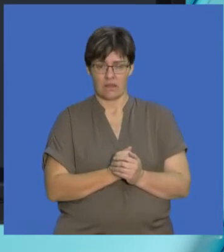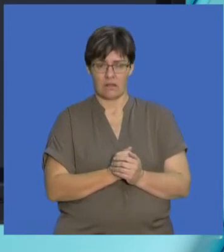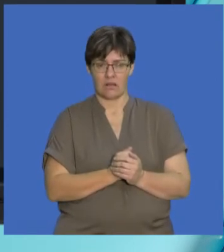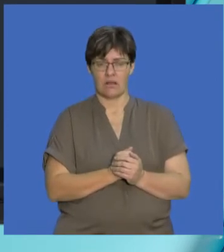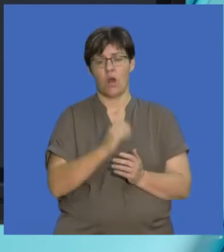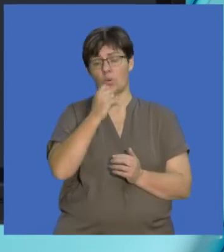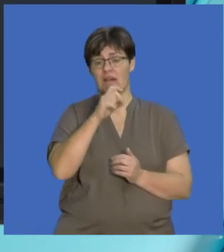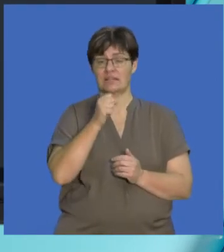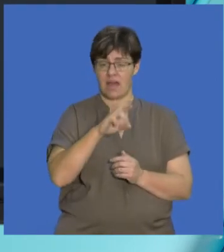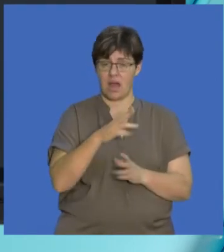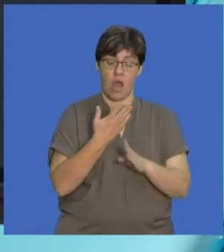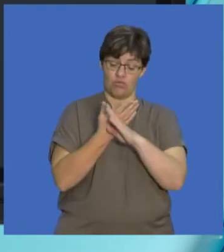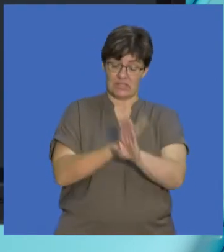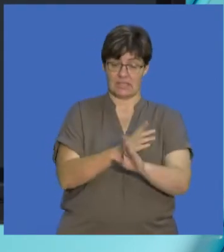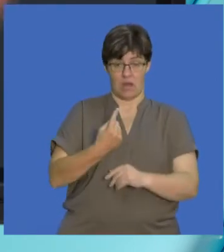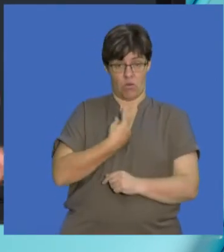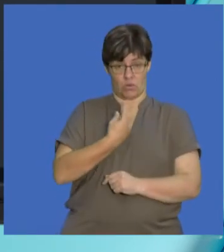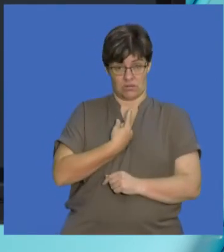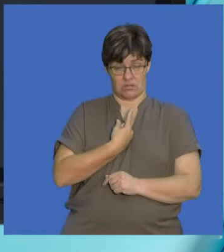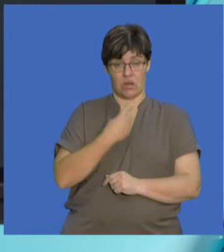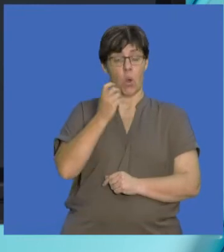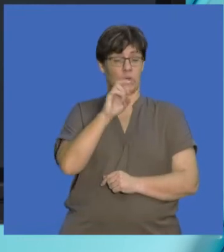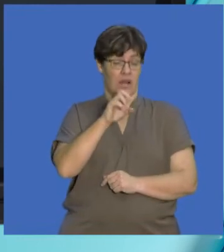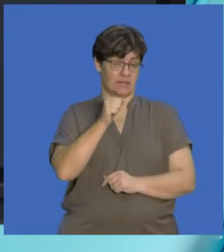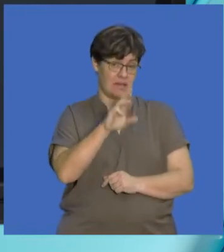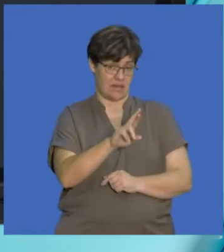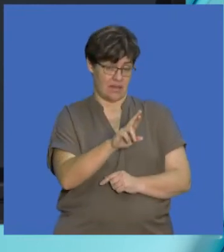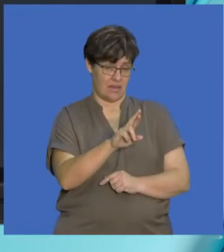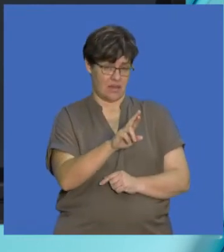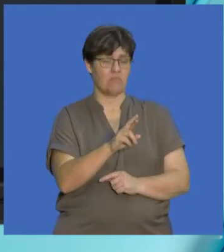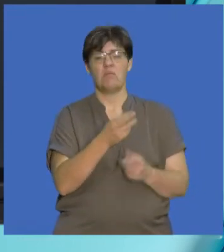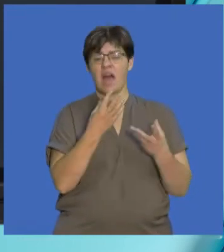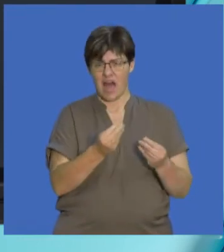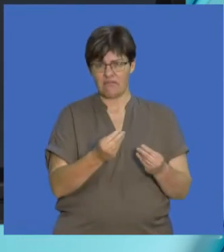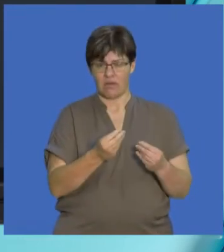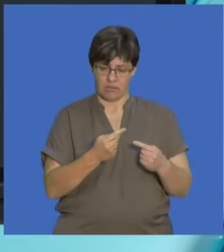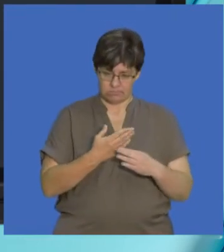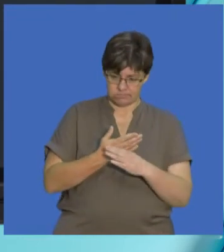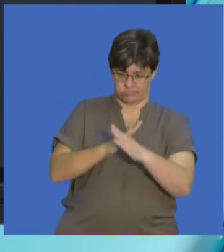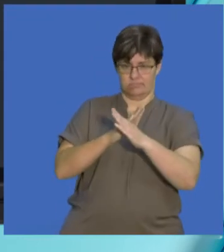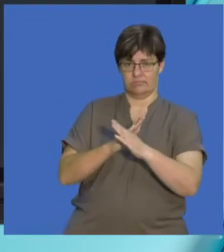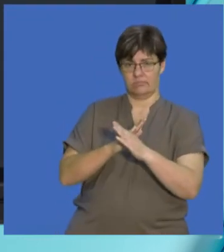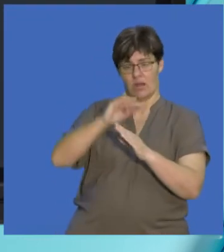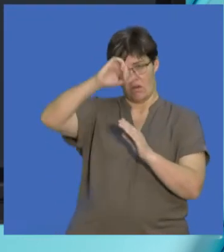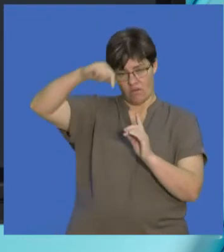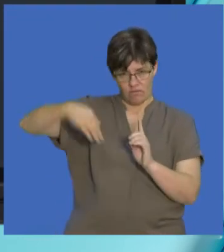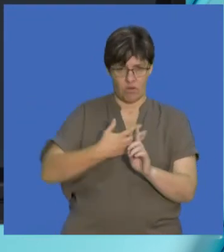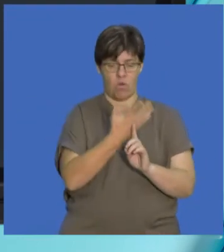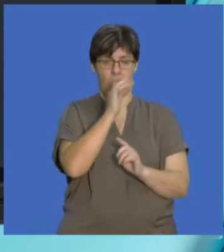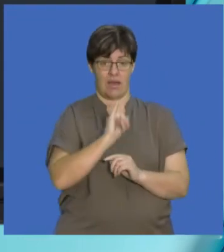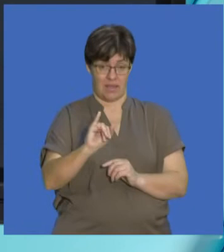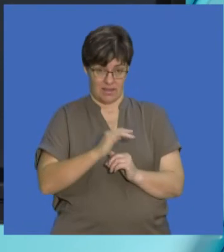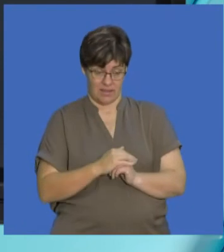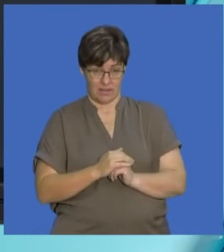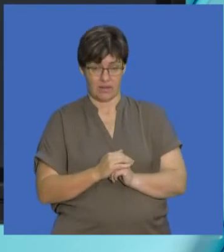A resistor on its own is a conductor which offers a certain opposition to current flow, okay? But also a